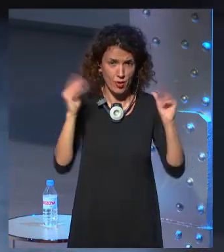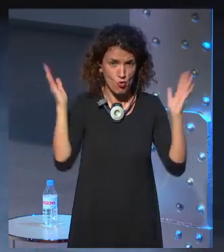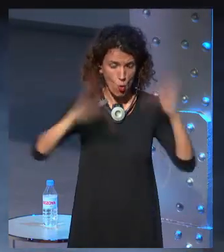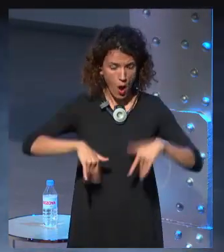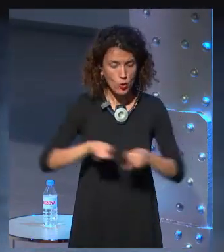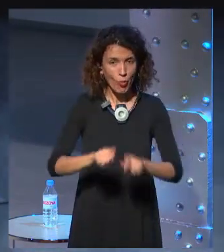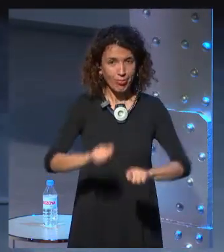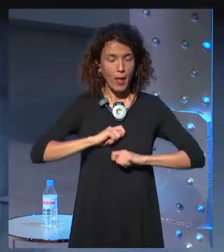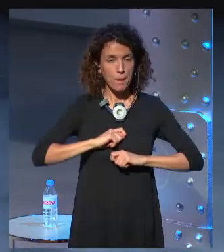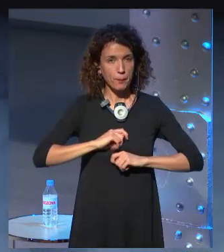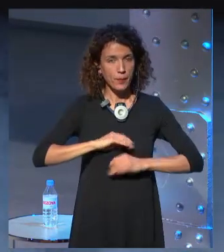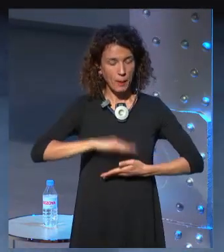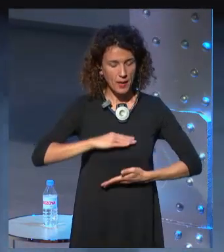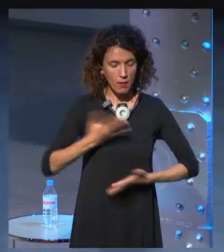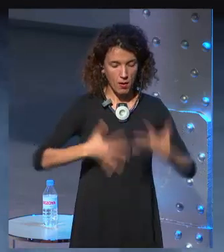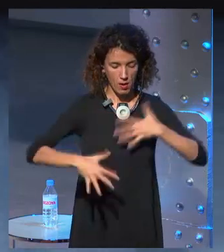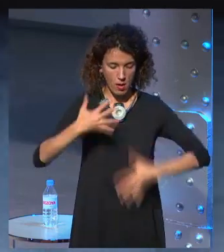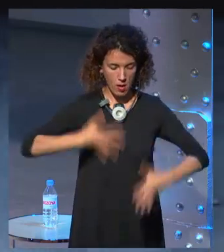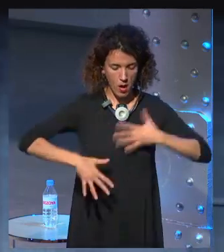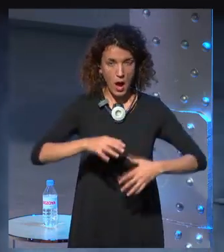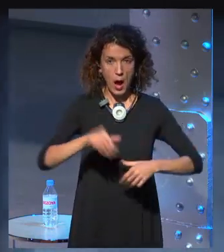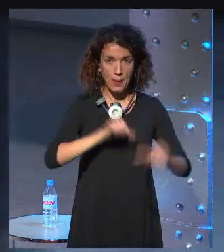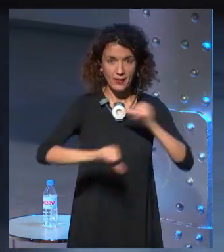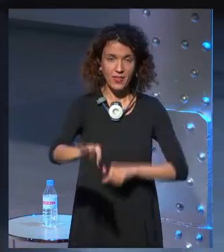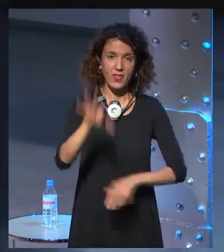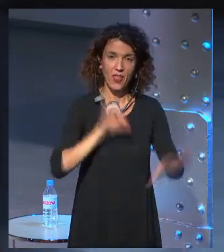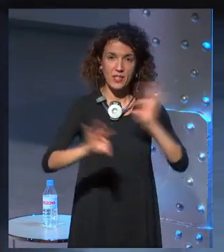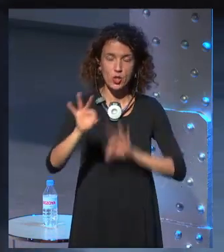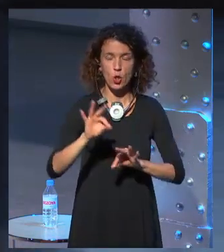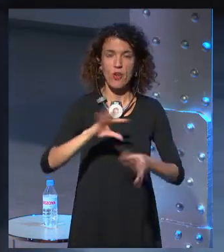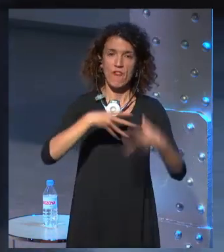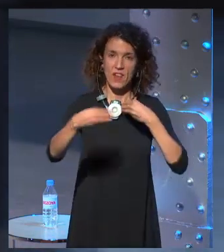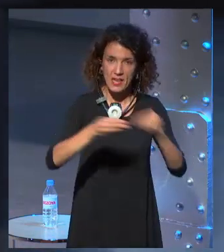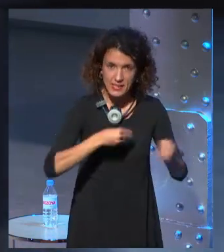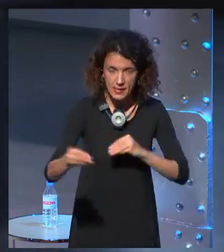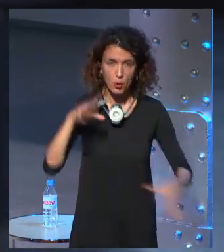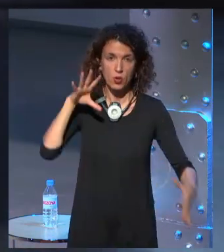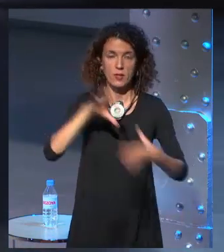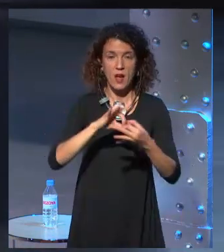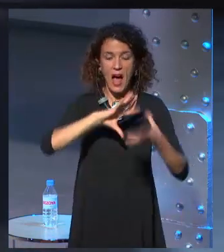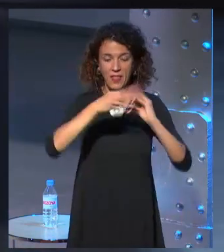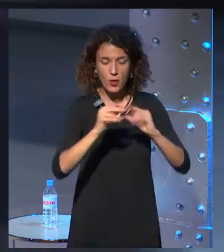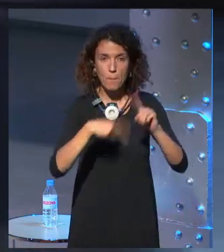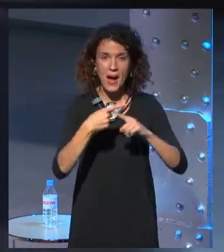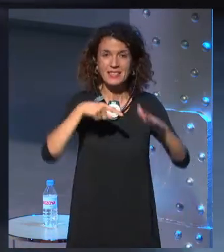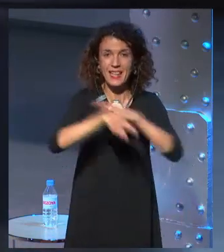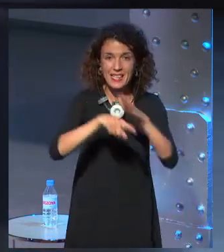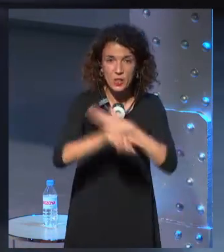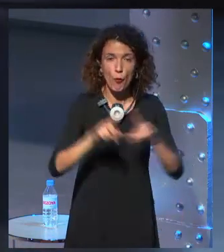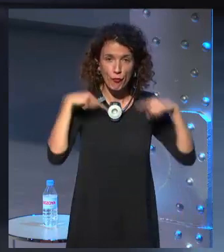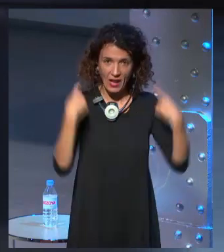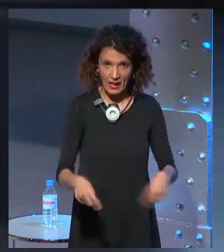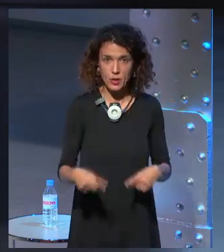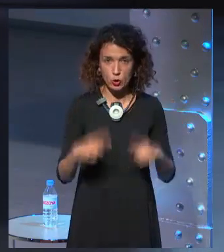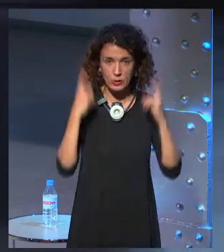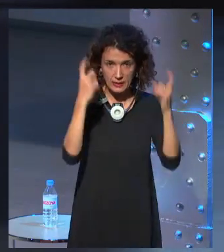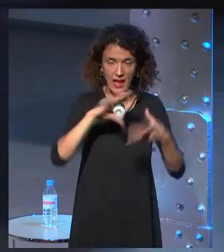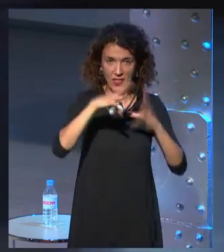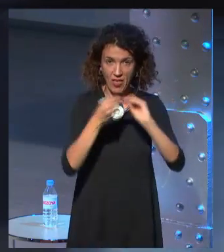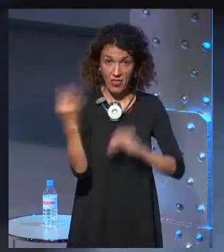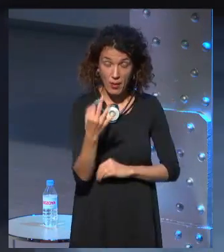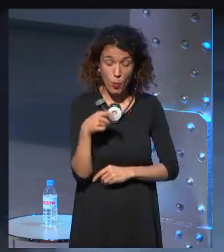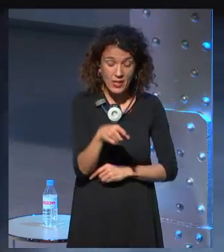making lots of decisions around that flexibility and that adaptation and managing lots of failure. That's going to require lots